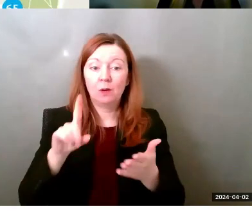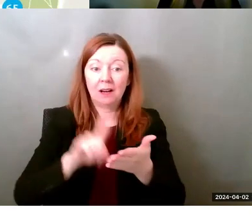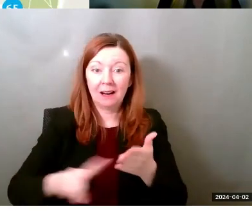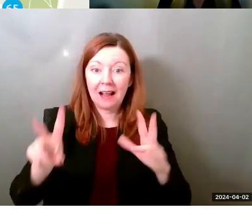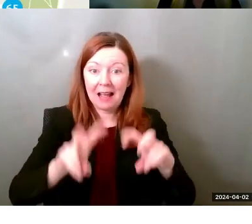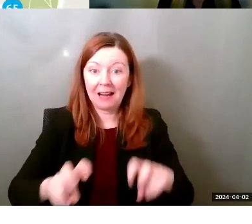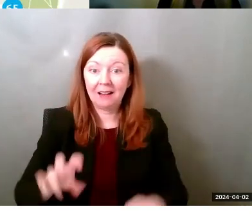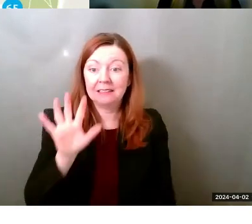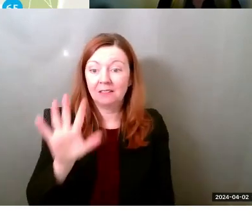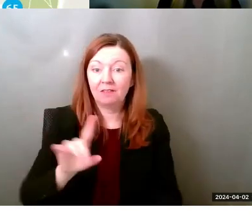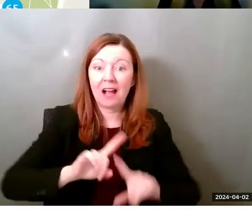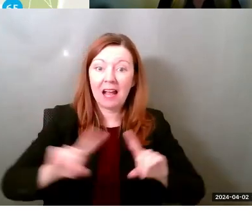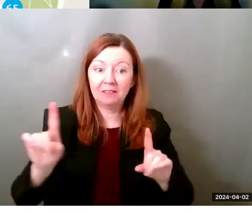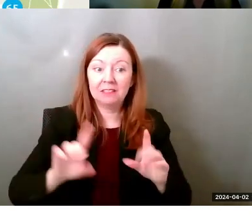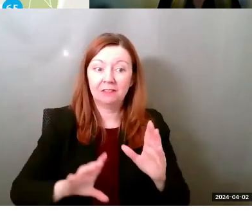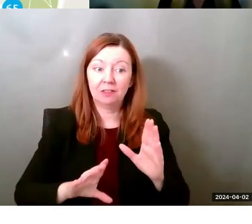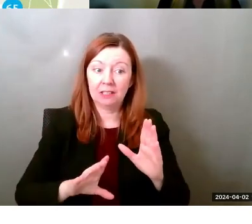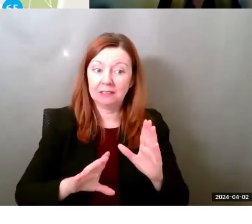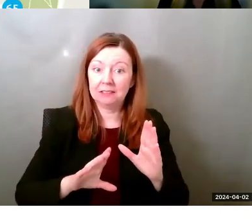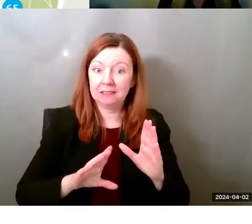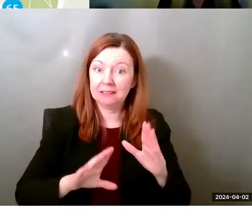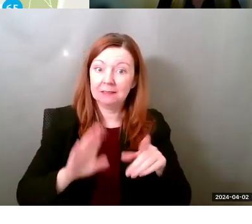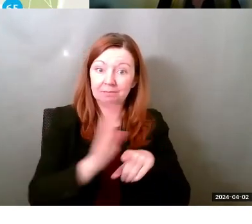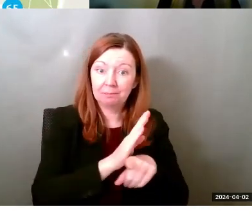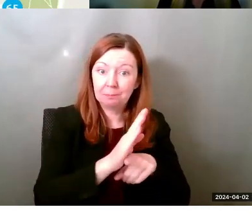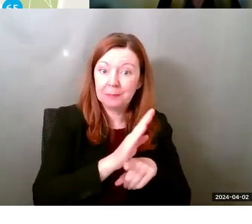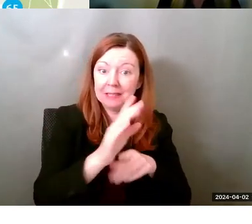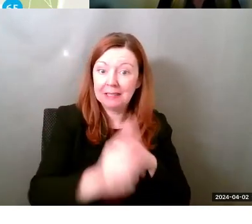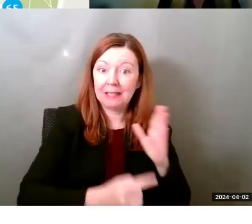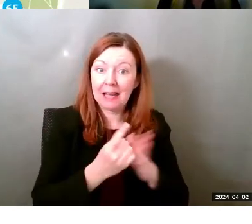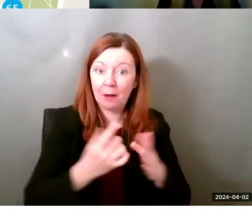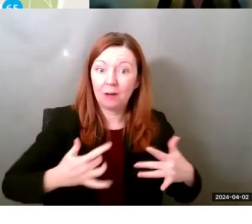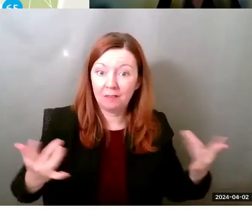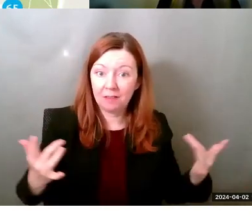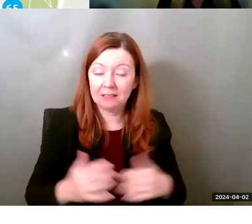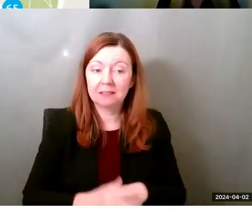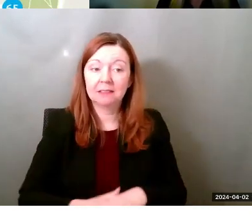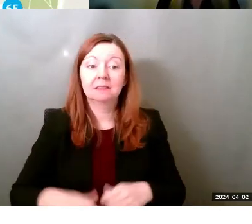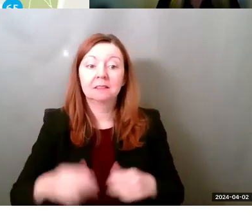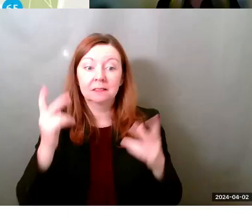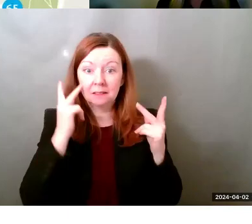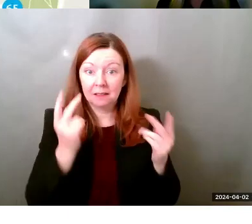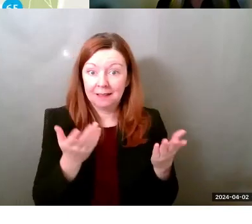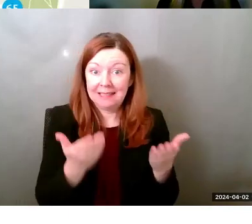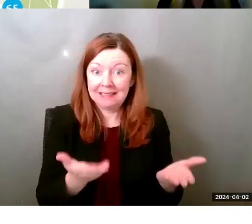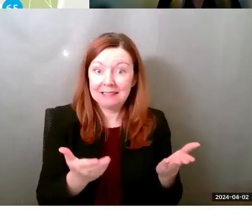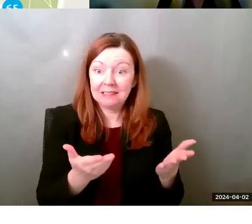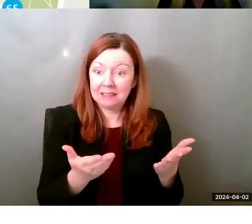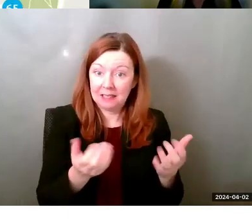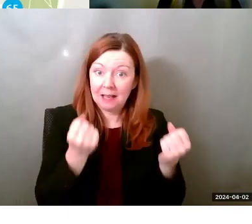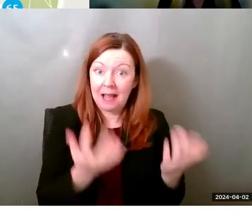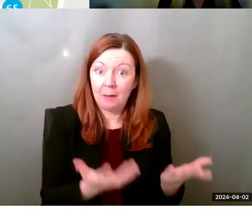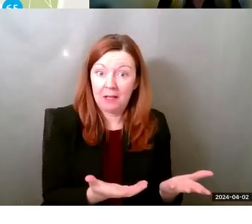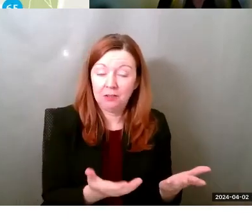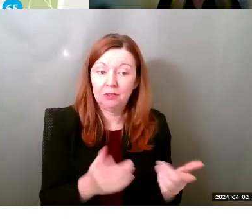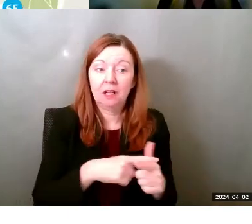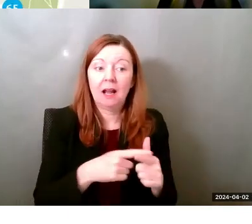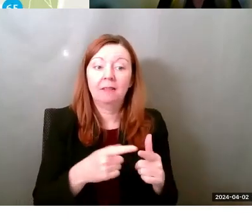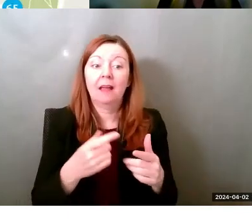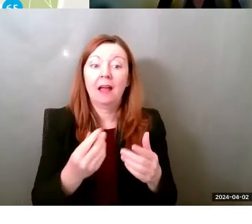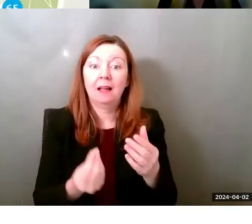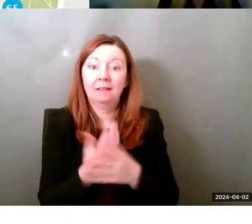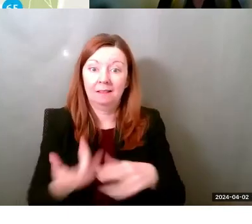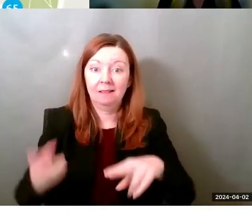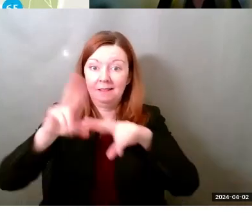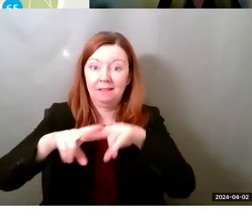5 different peak hour events. We looked at the existing volumes of those intersections. We then grew those